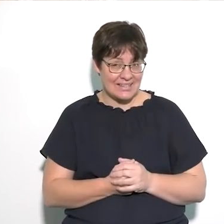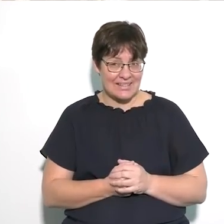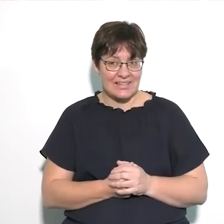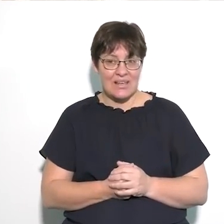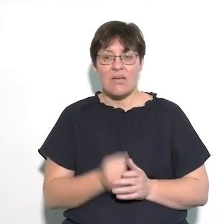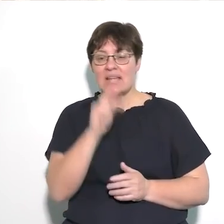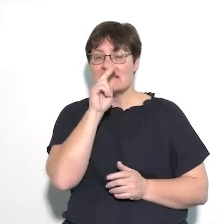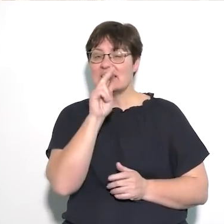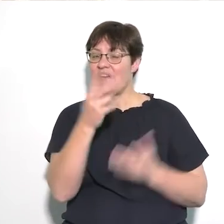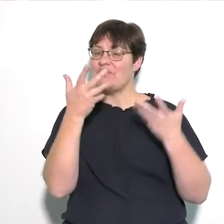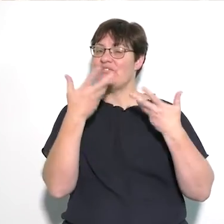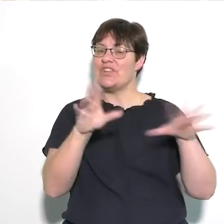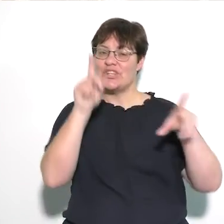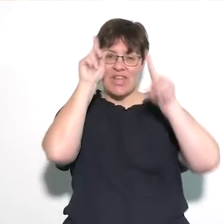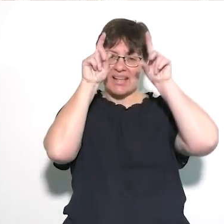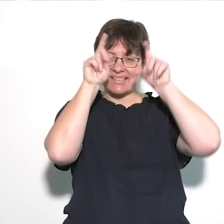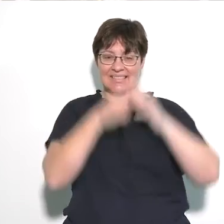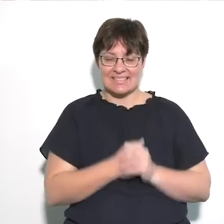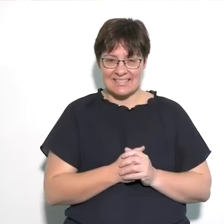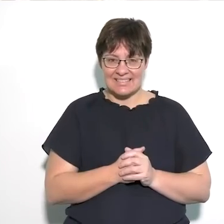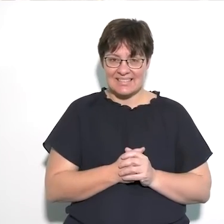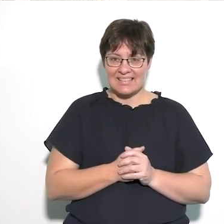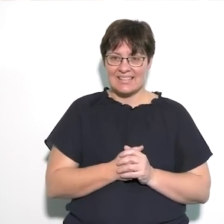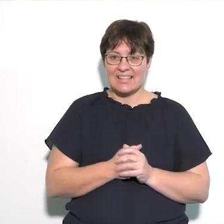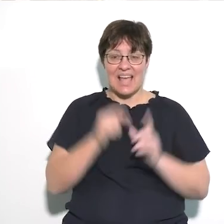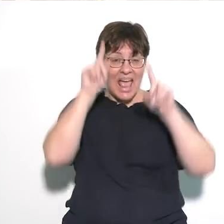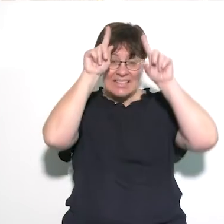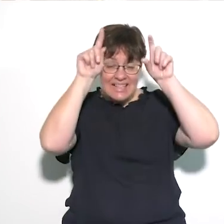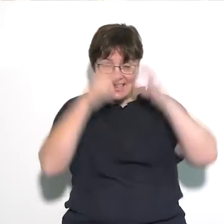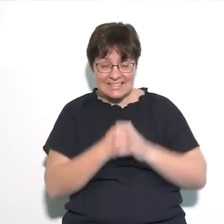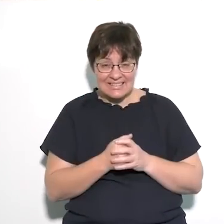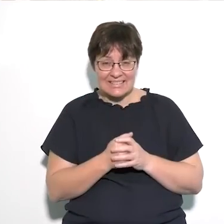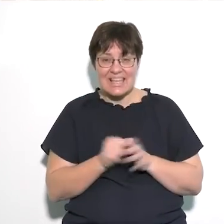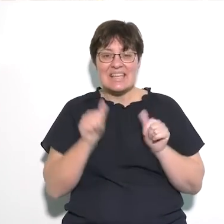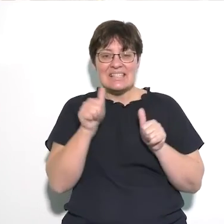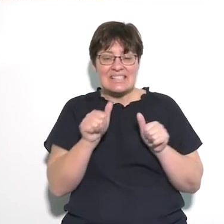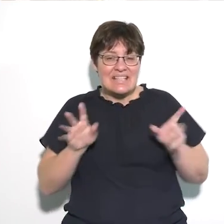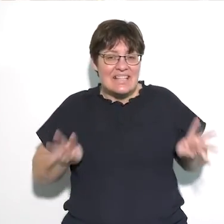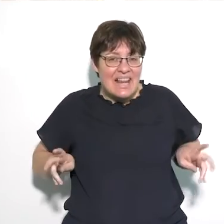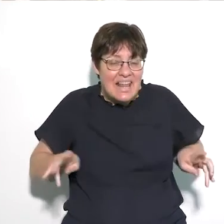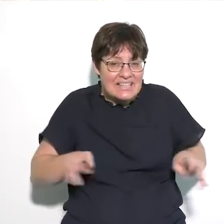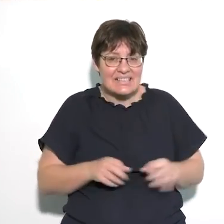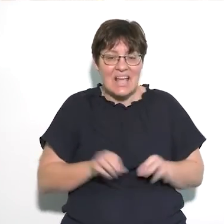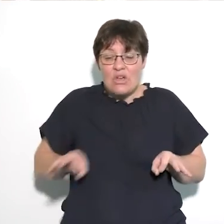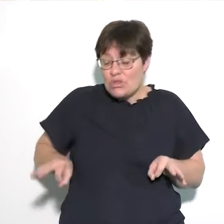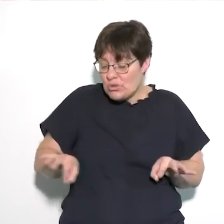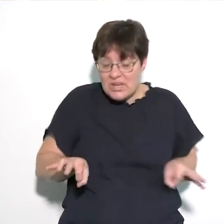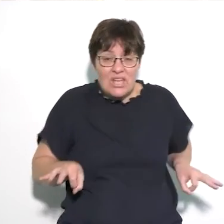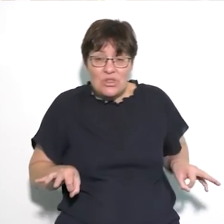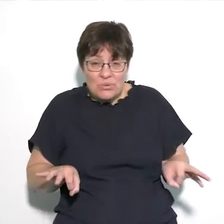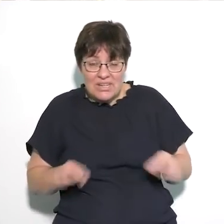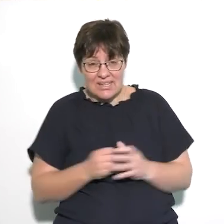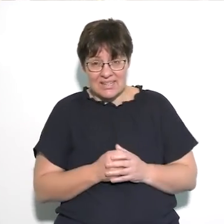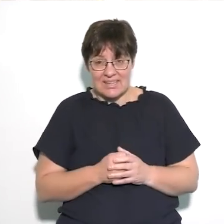here we can see our finished little ant. Here are his antennas, his 6 little legs, 3 on each